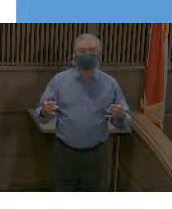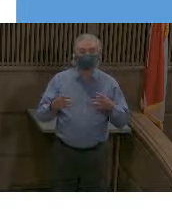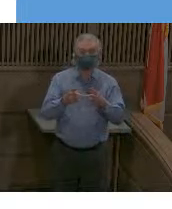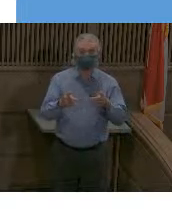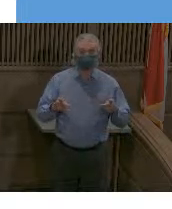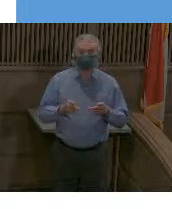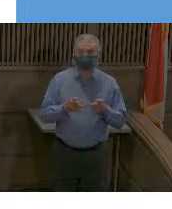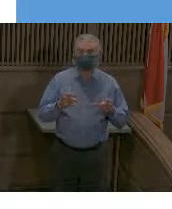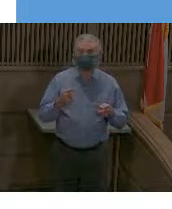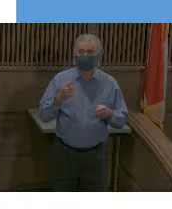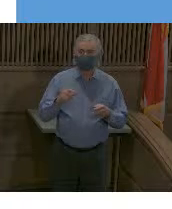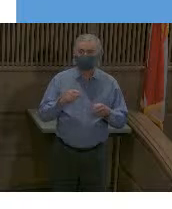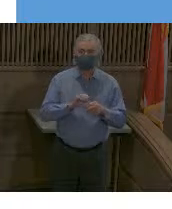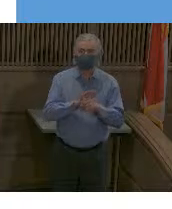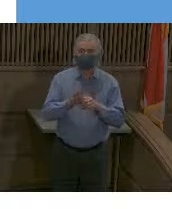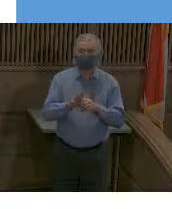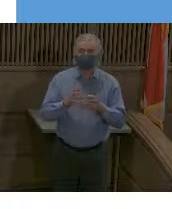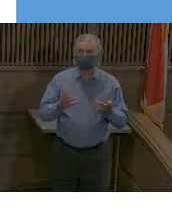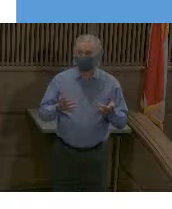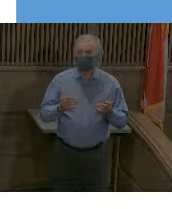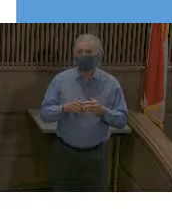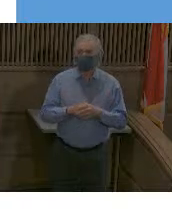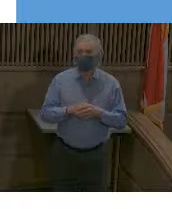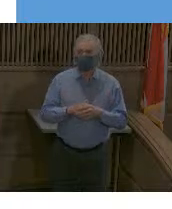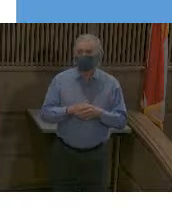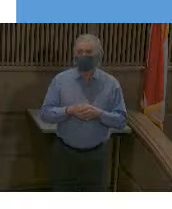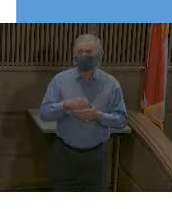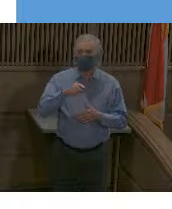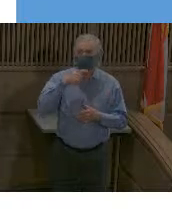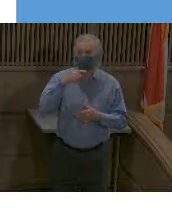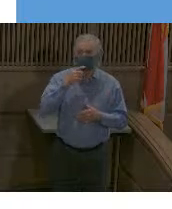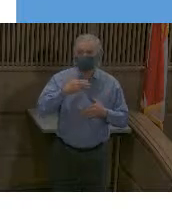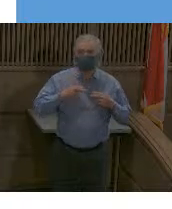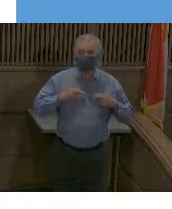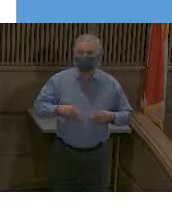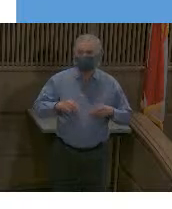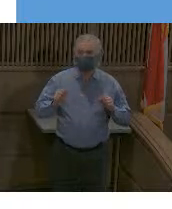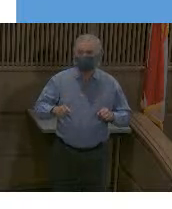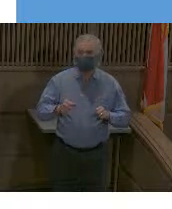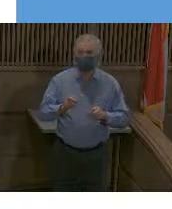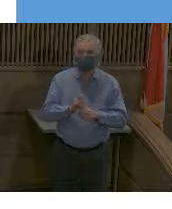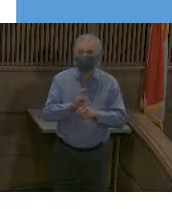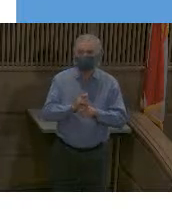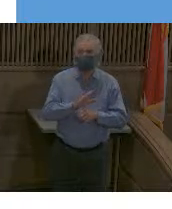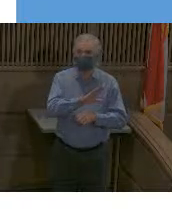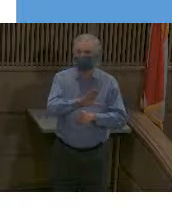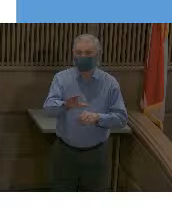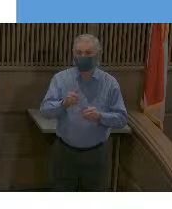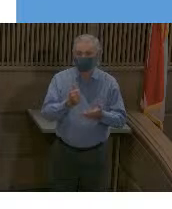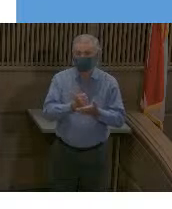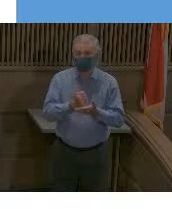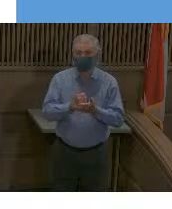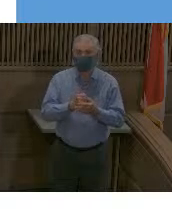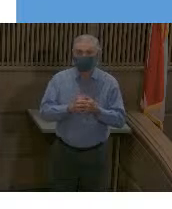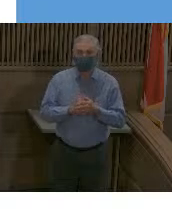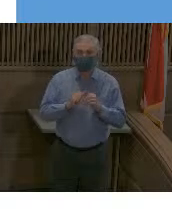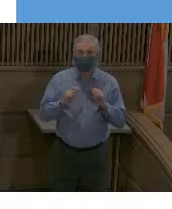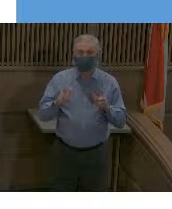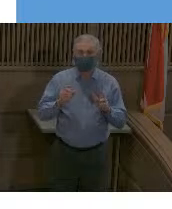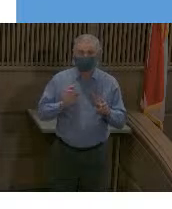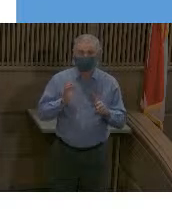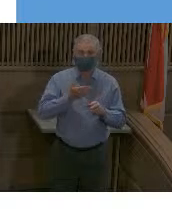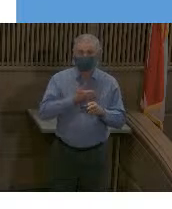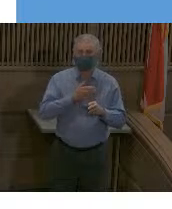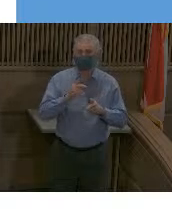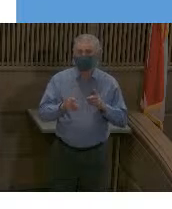this pandemic where public health could use some assistance. All of our people are spending